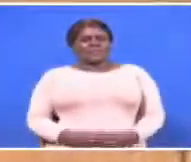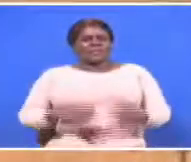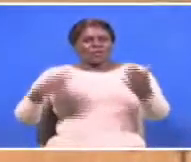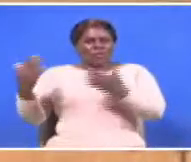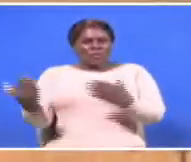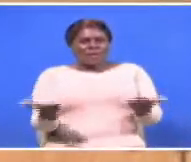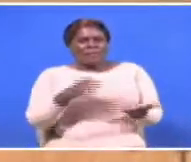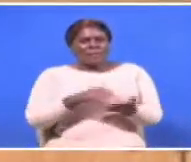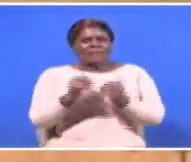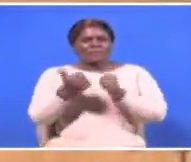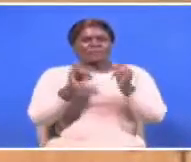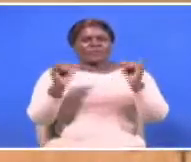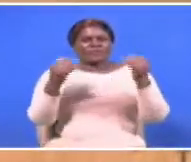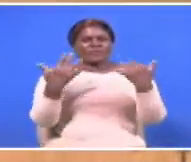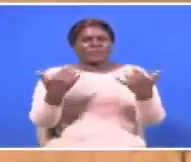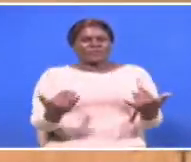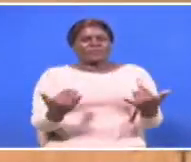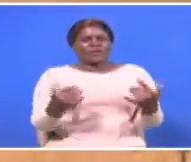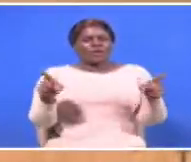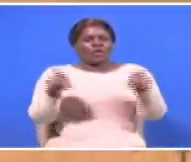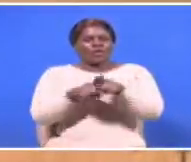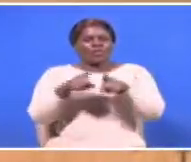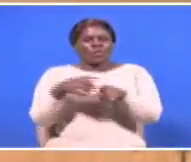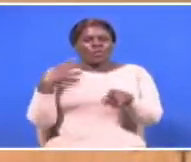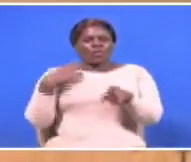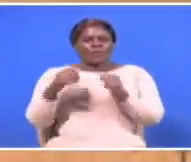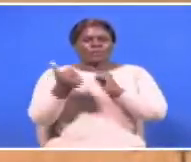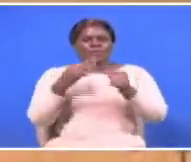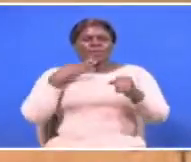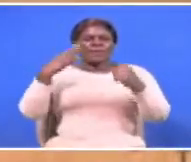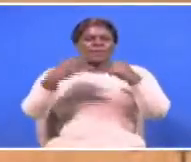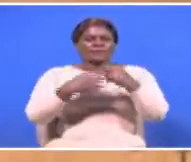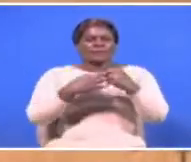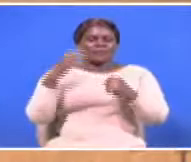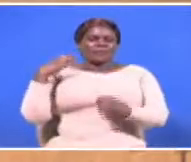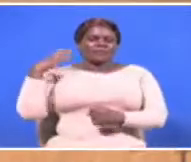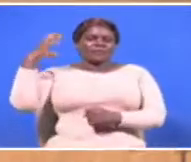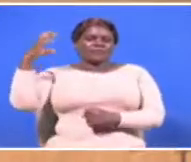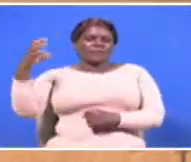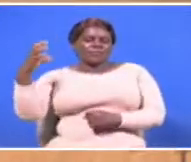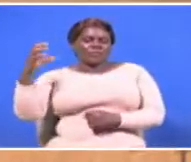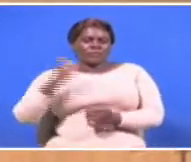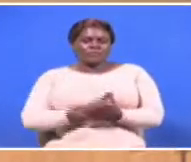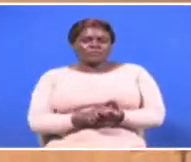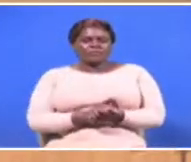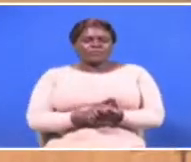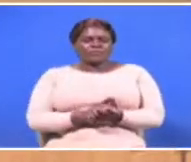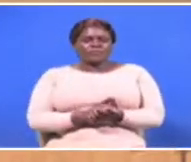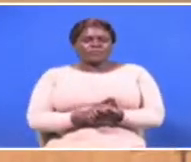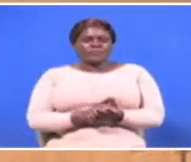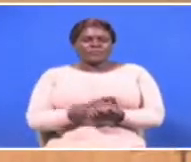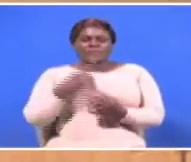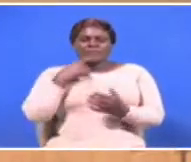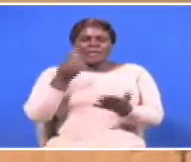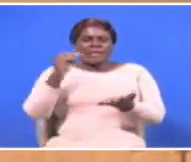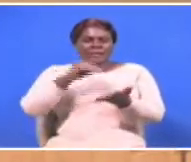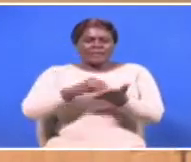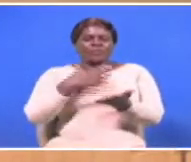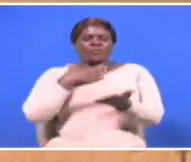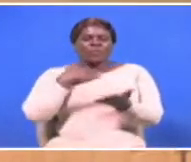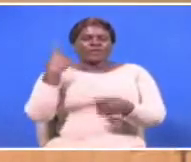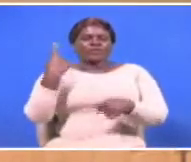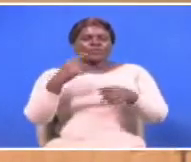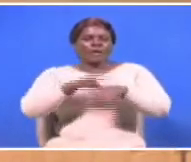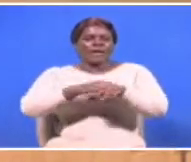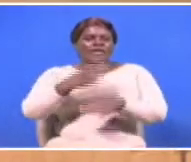Welcome back. Let's get sporty now. Commonwealth Games 800 meters champion Mary Moraa has reiterated her desire to